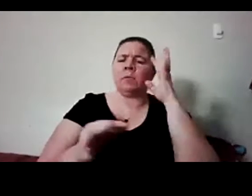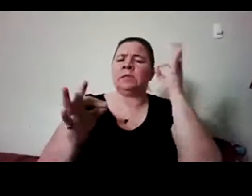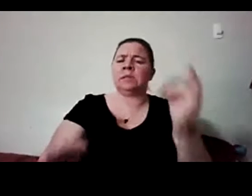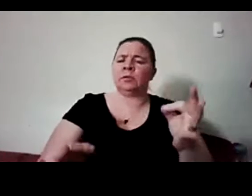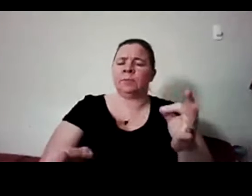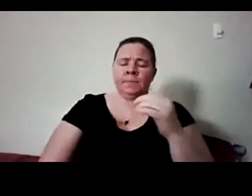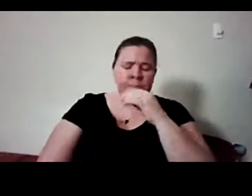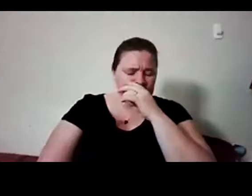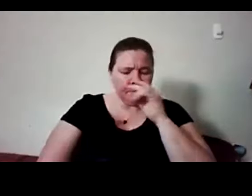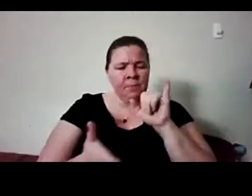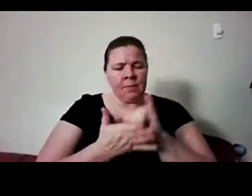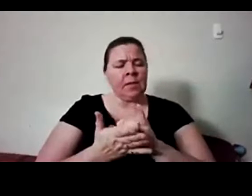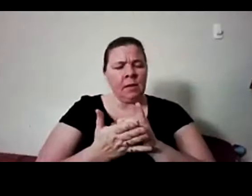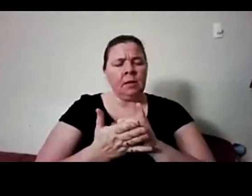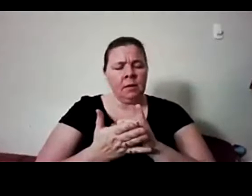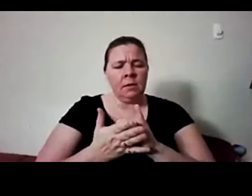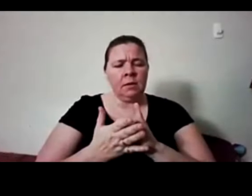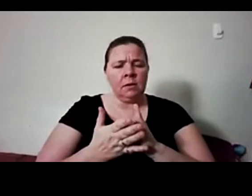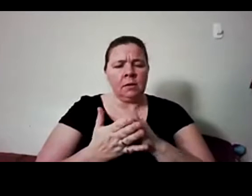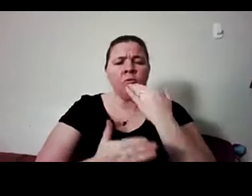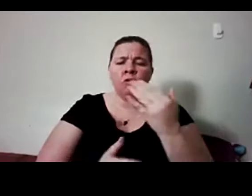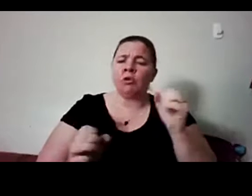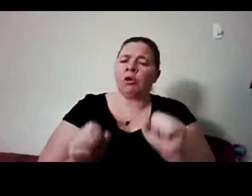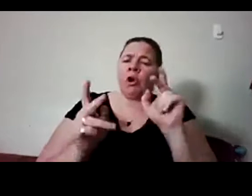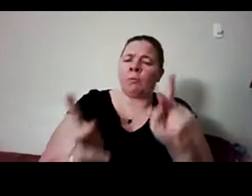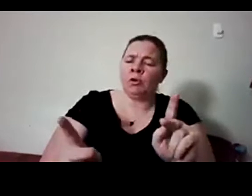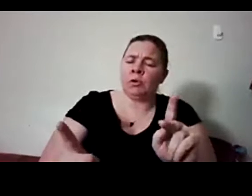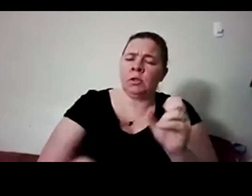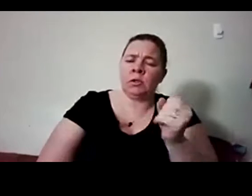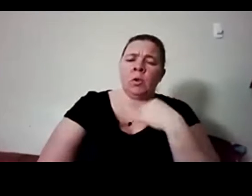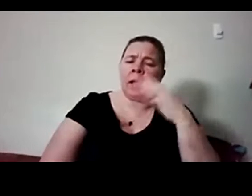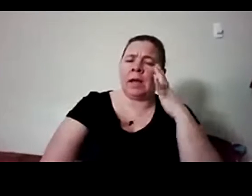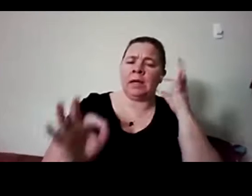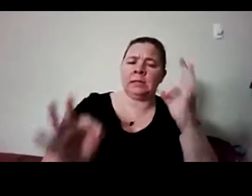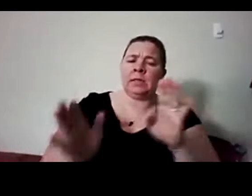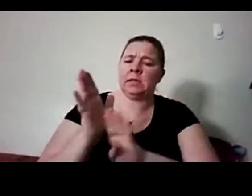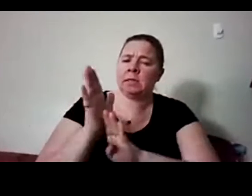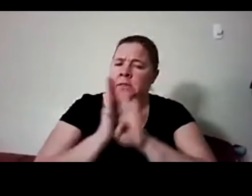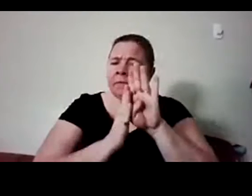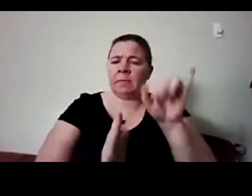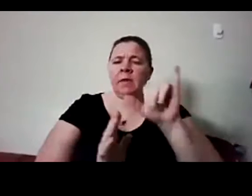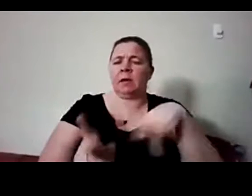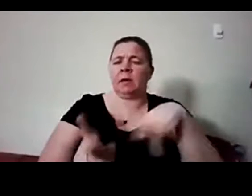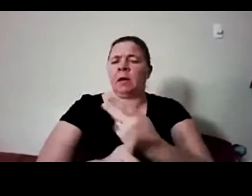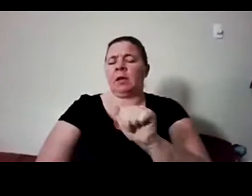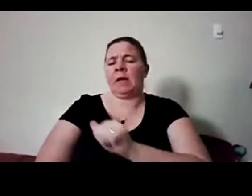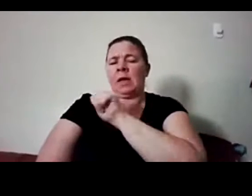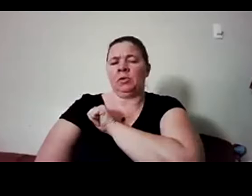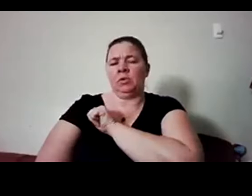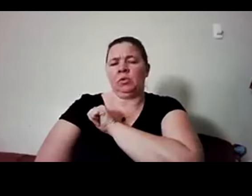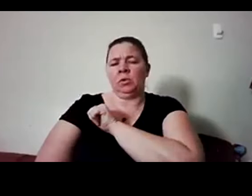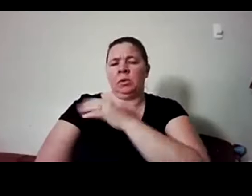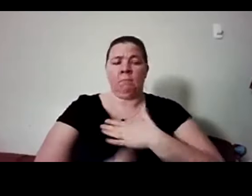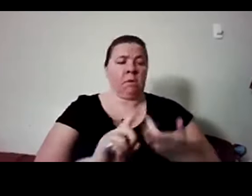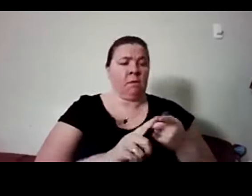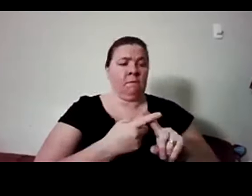come they rarely miss on very, very good opportunities. So I decided to develop that kind of an attitude. My friend came to me and